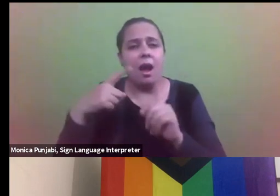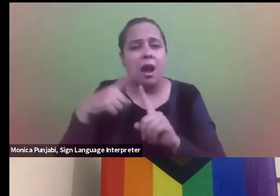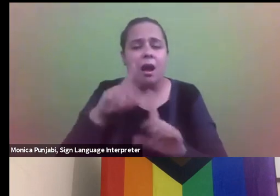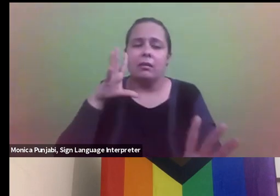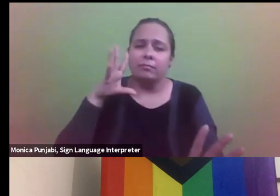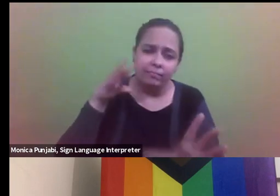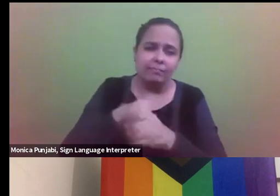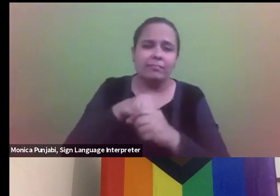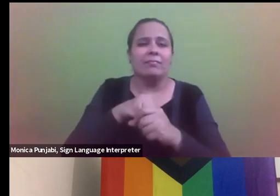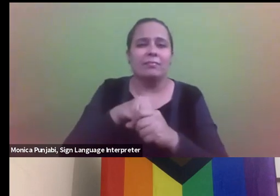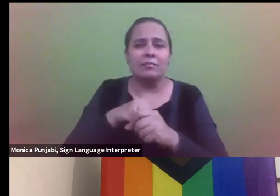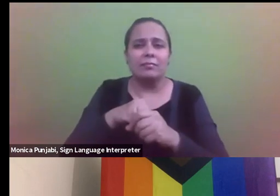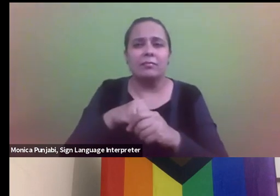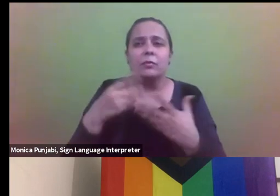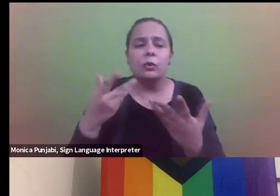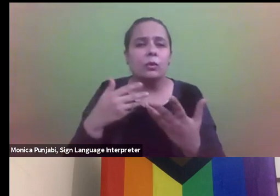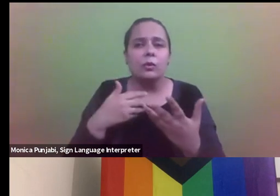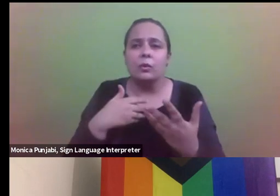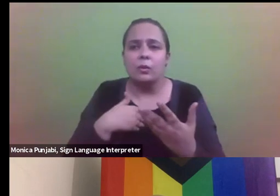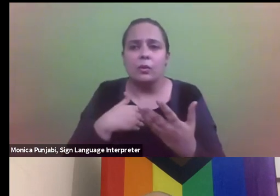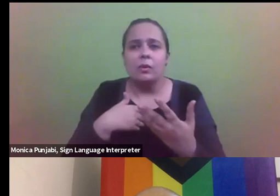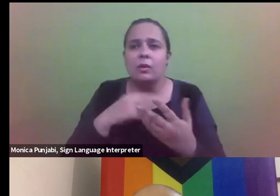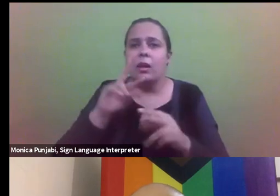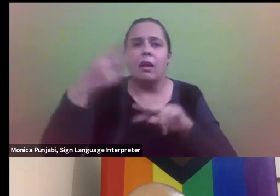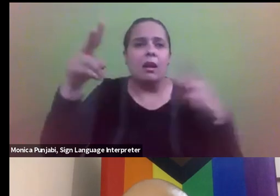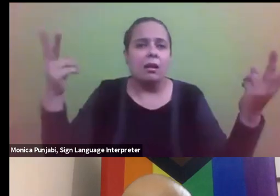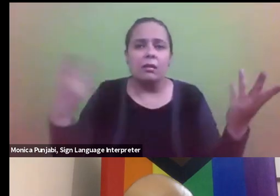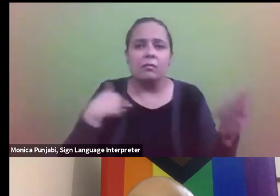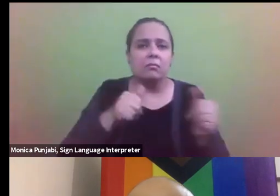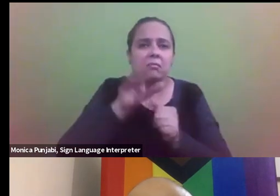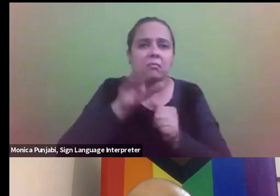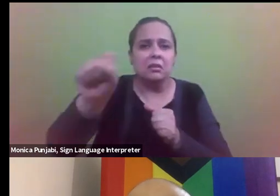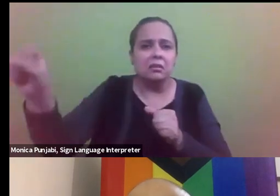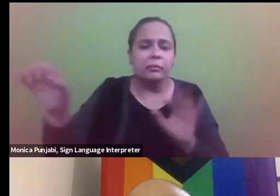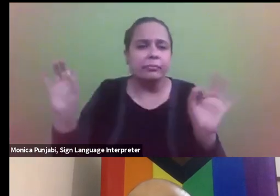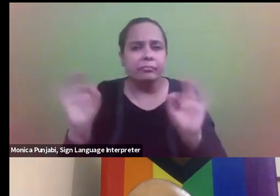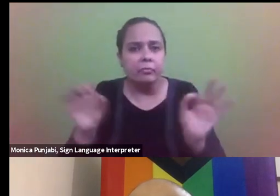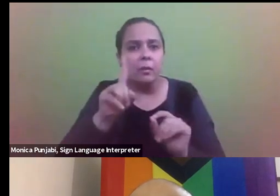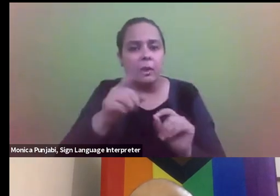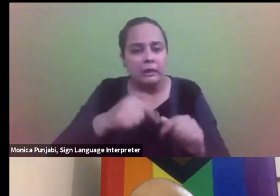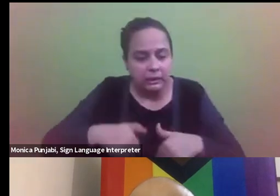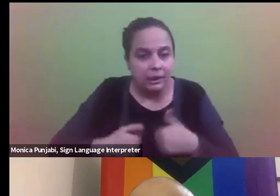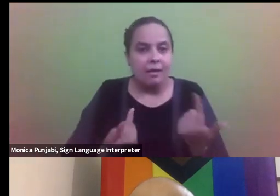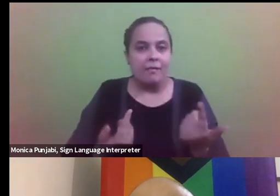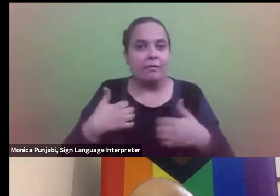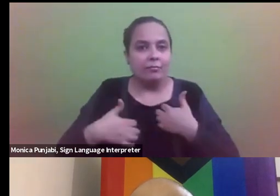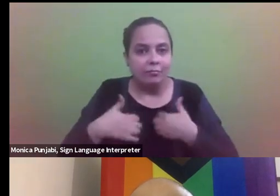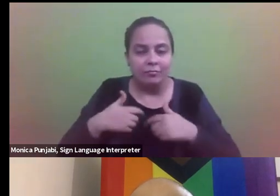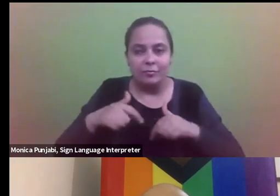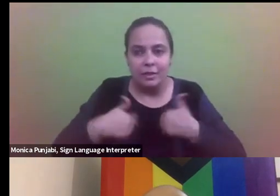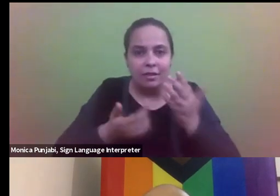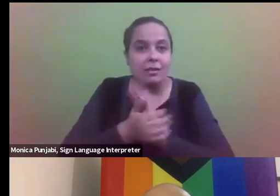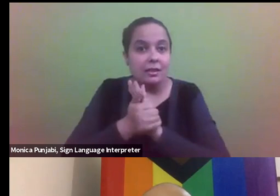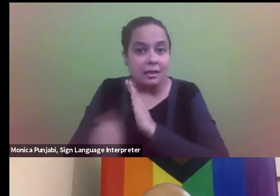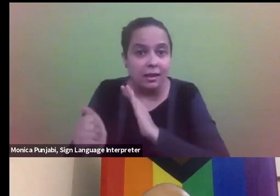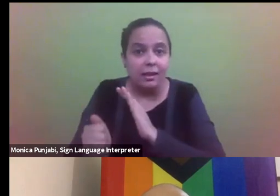I feel it was inaccessible for people with disabilities, and and especially for those who are from my